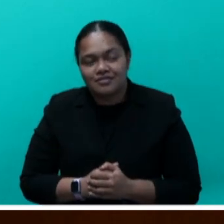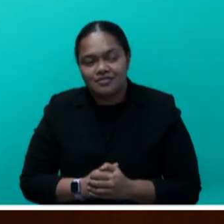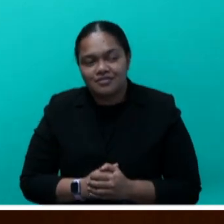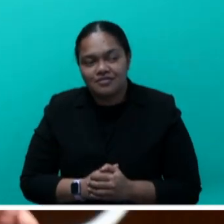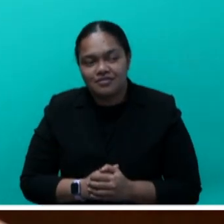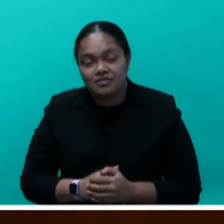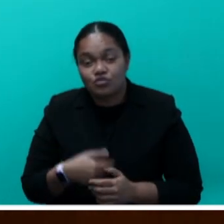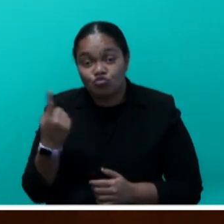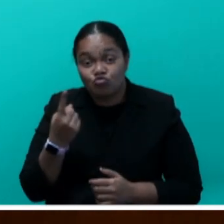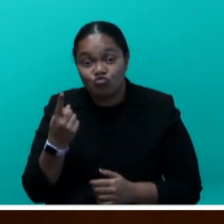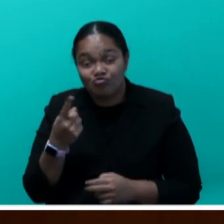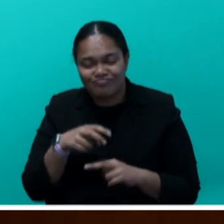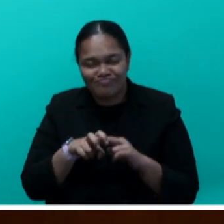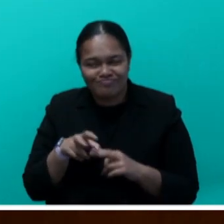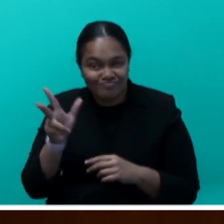those listening in,